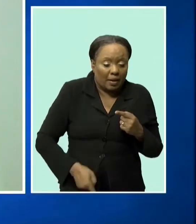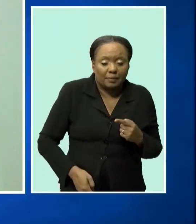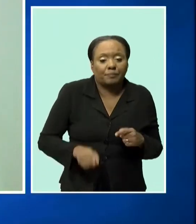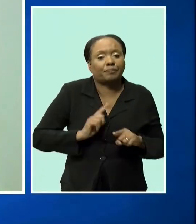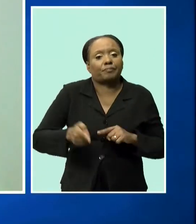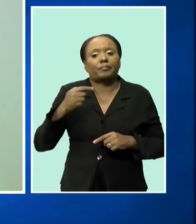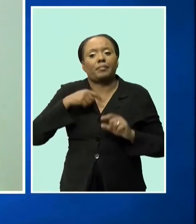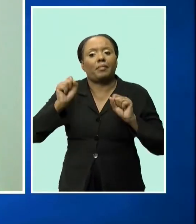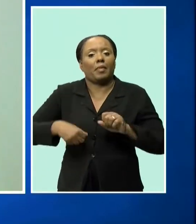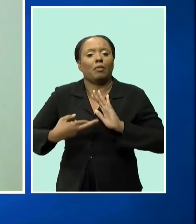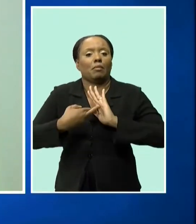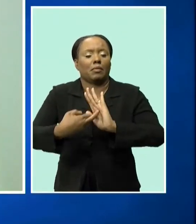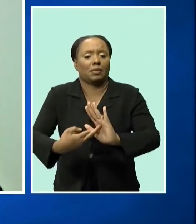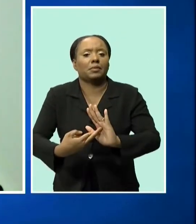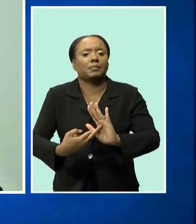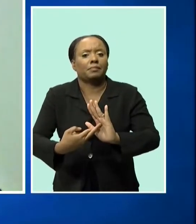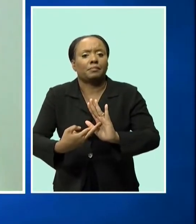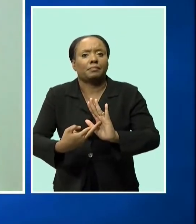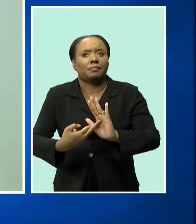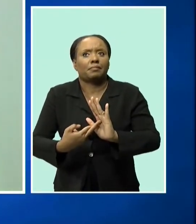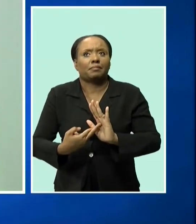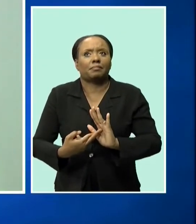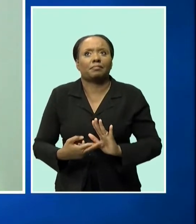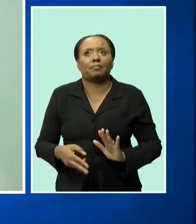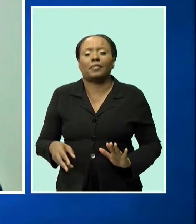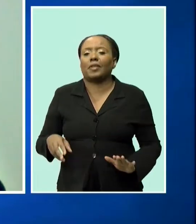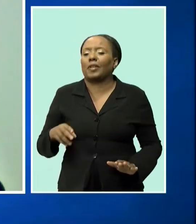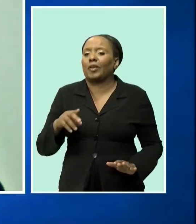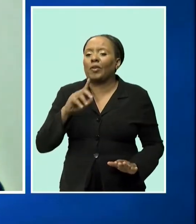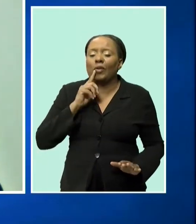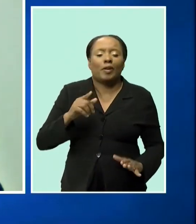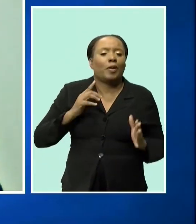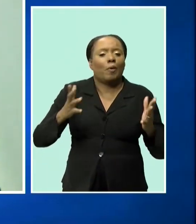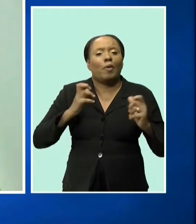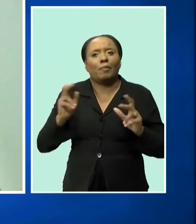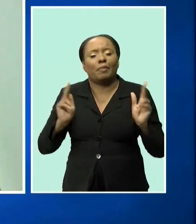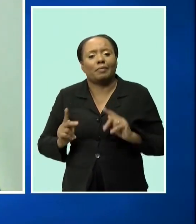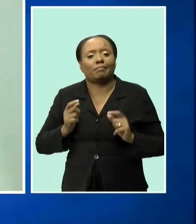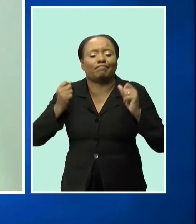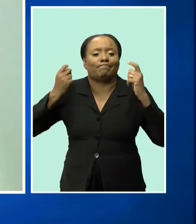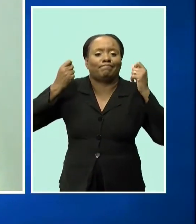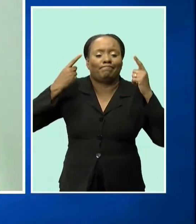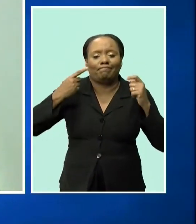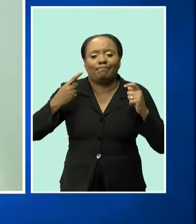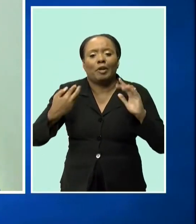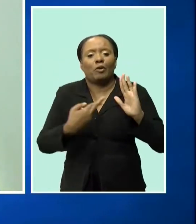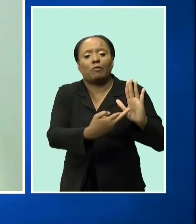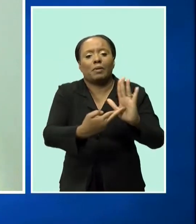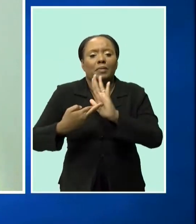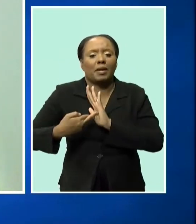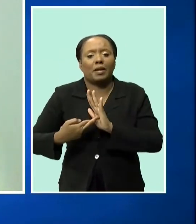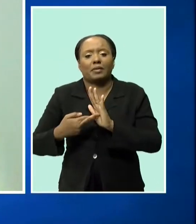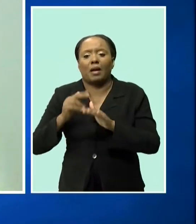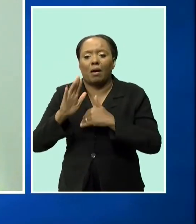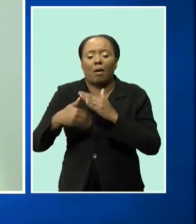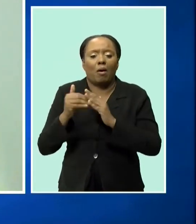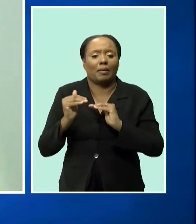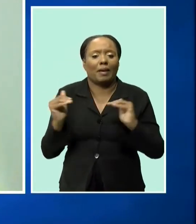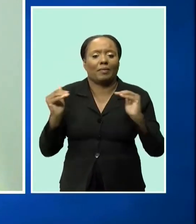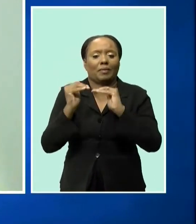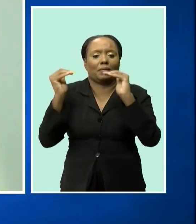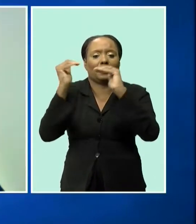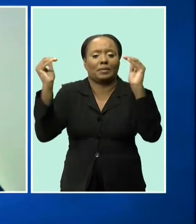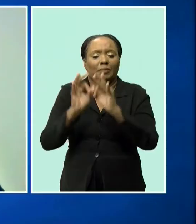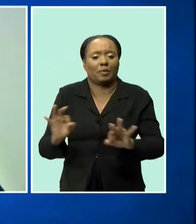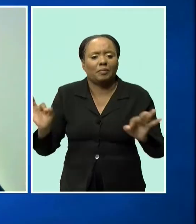So I think it's something that we have to really permeate across our society. Representation at all levels is critical. And